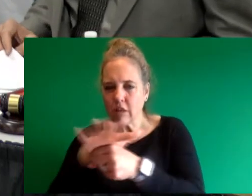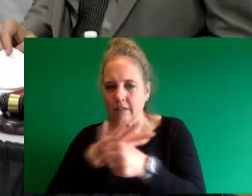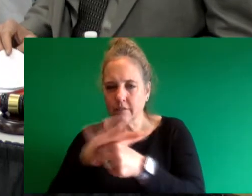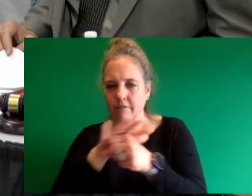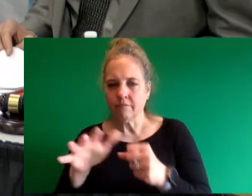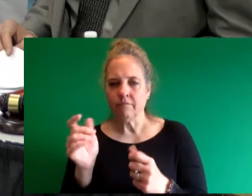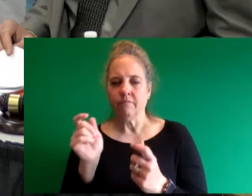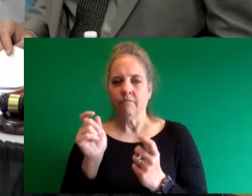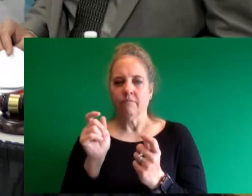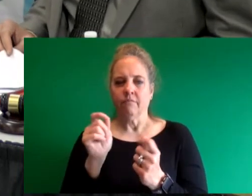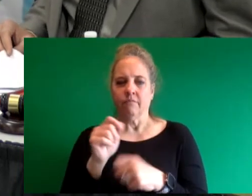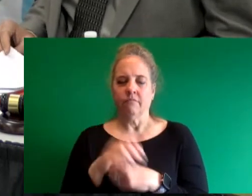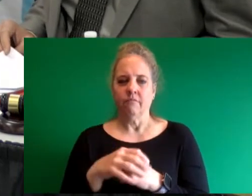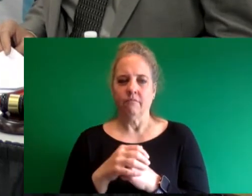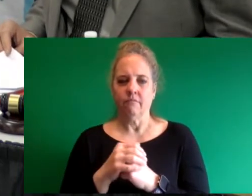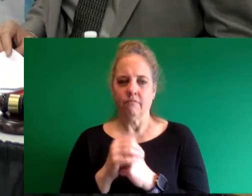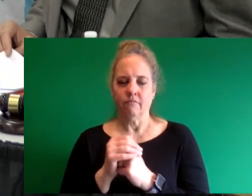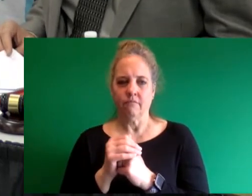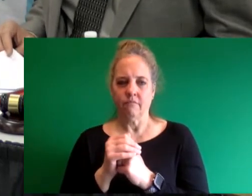south, east, west.